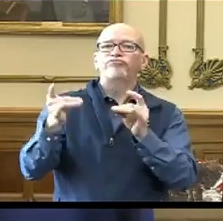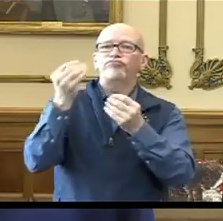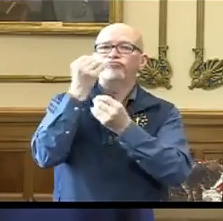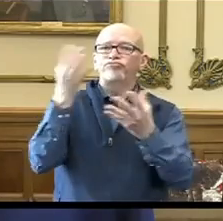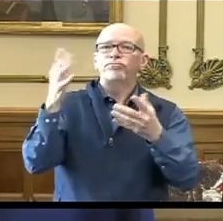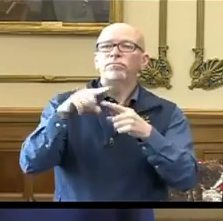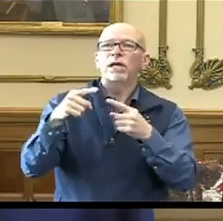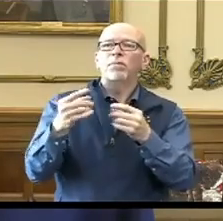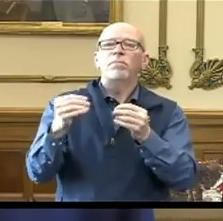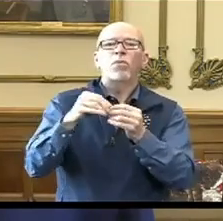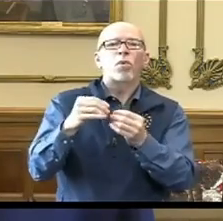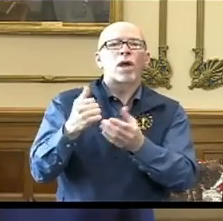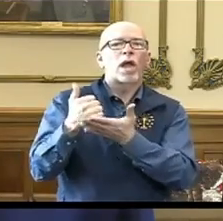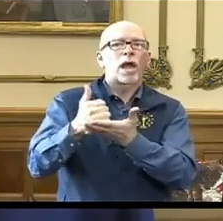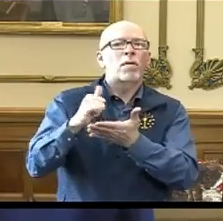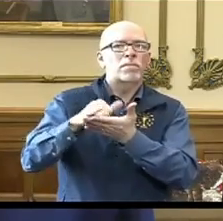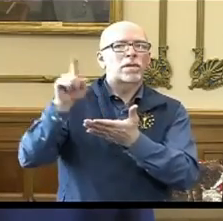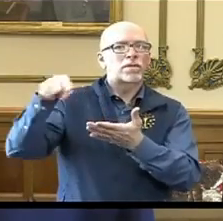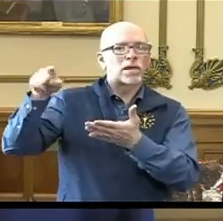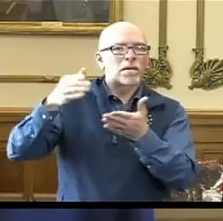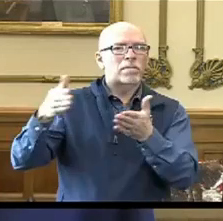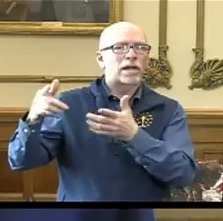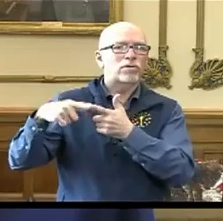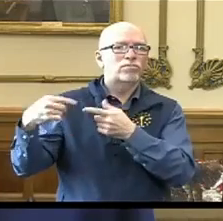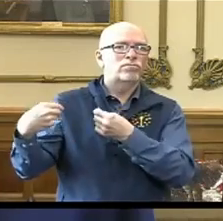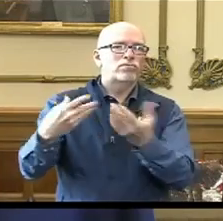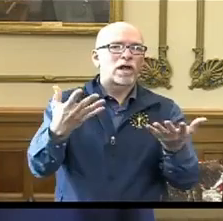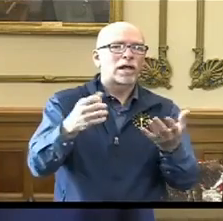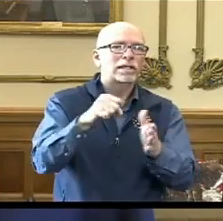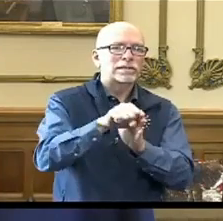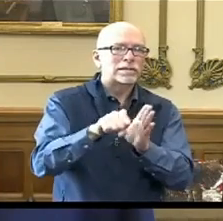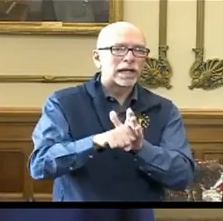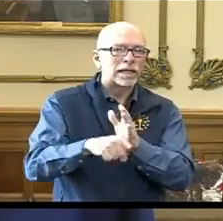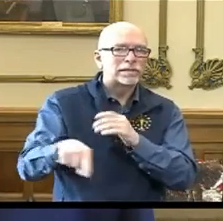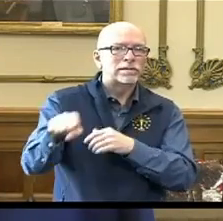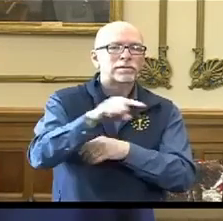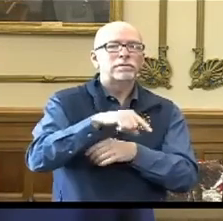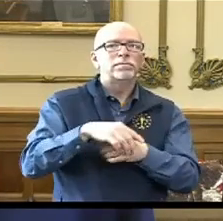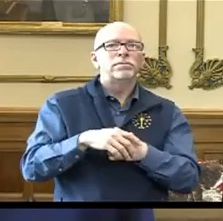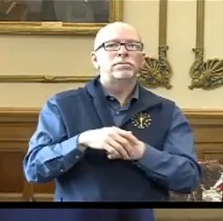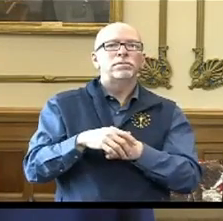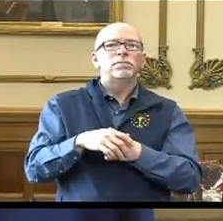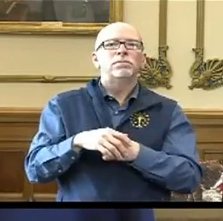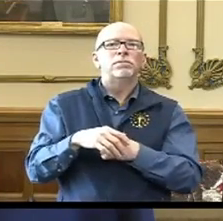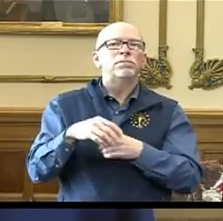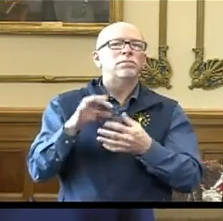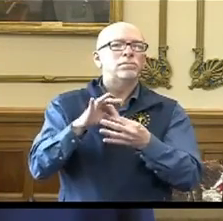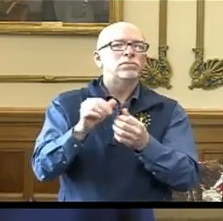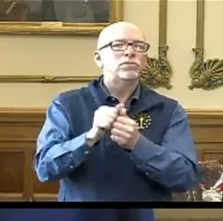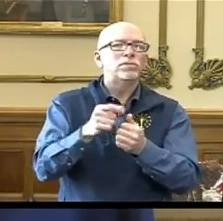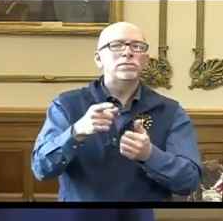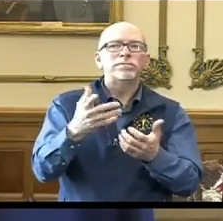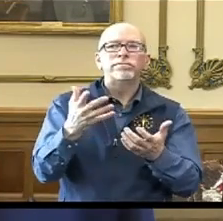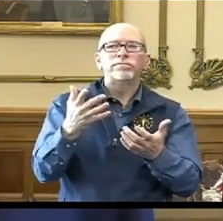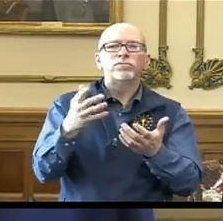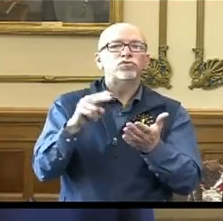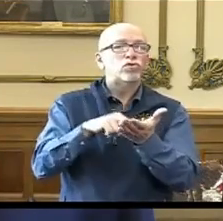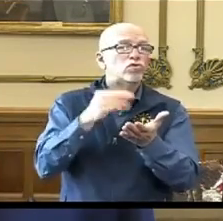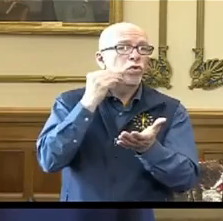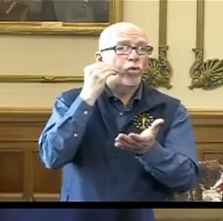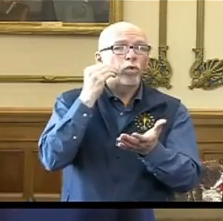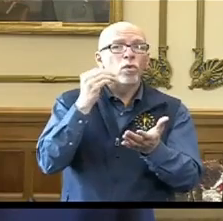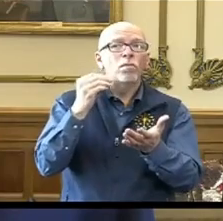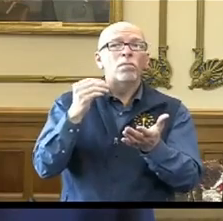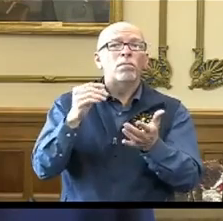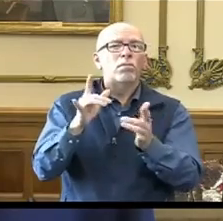some additional help that they will provide states in terms of assisted or in terms of nursing homes,